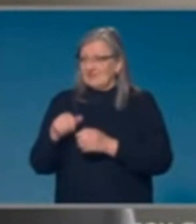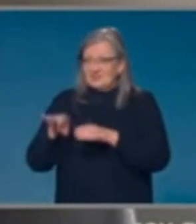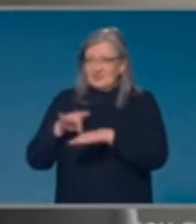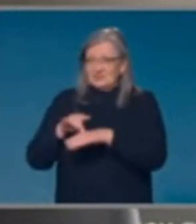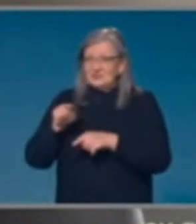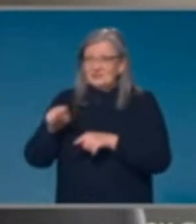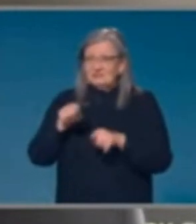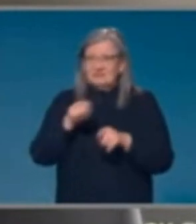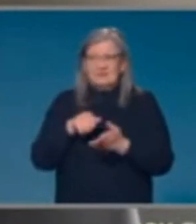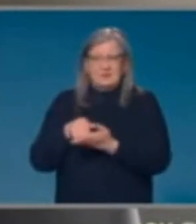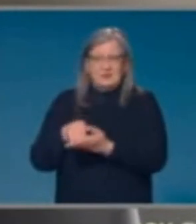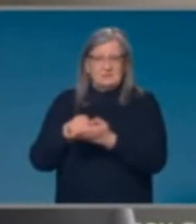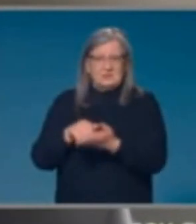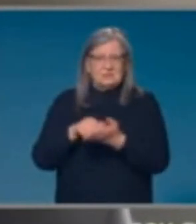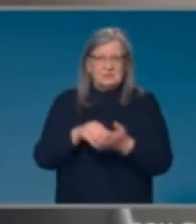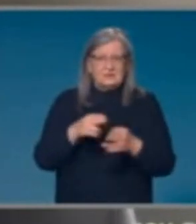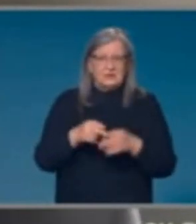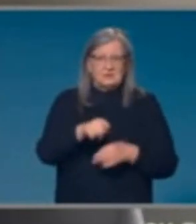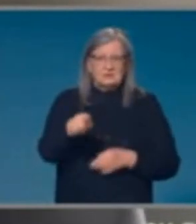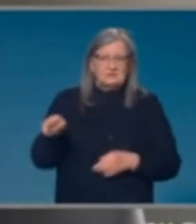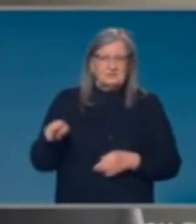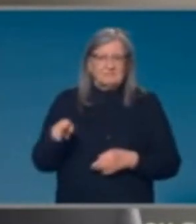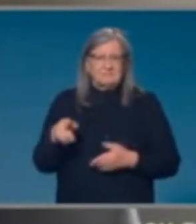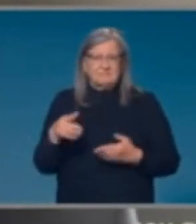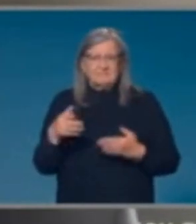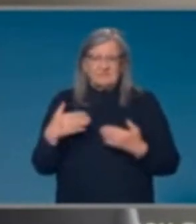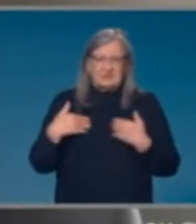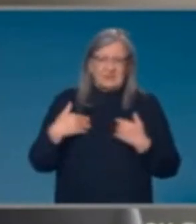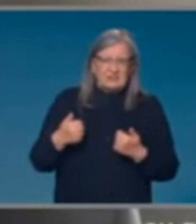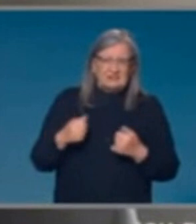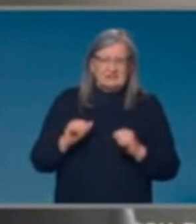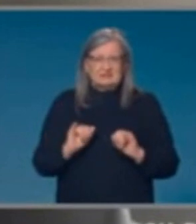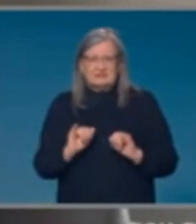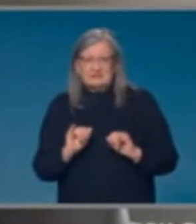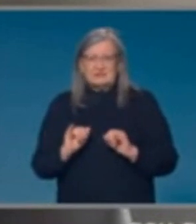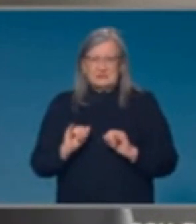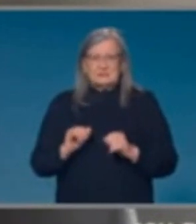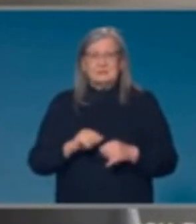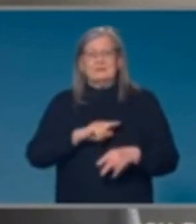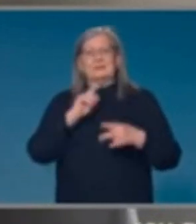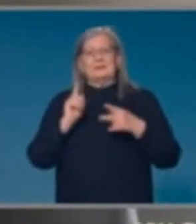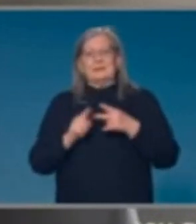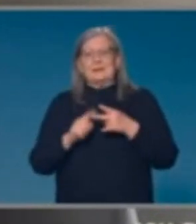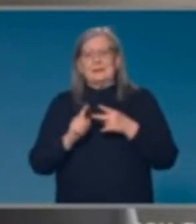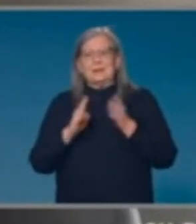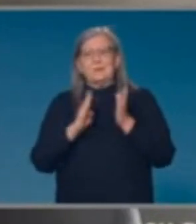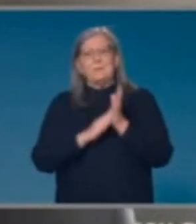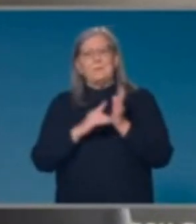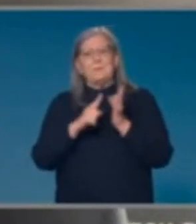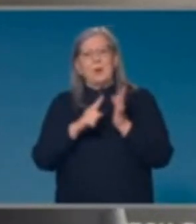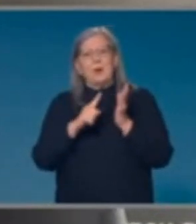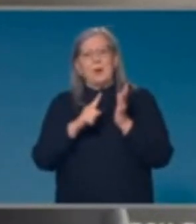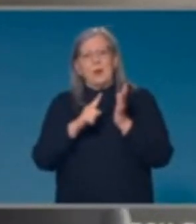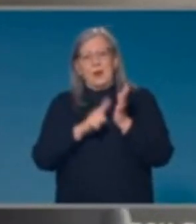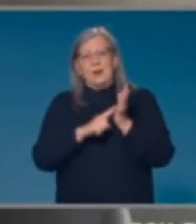difference to the health of patients. Secondly, we have Molnupiravir, which we